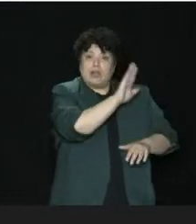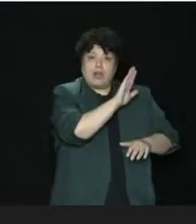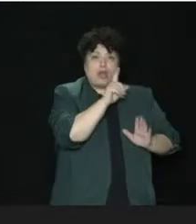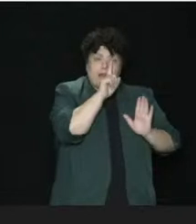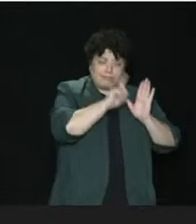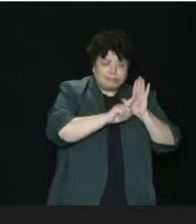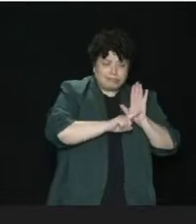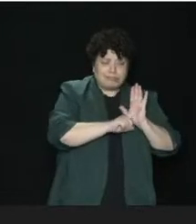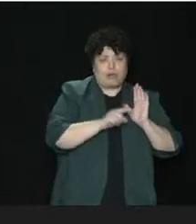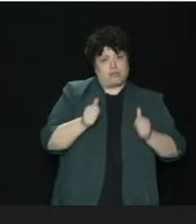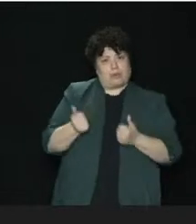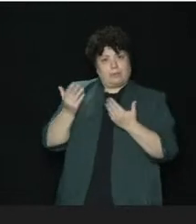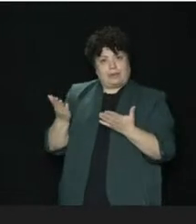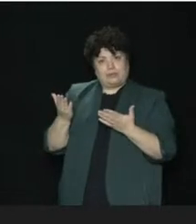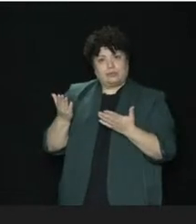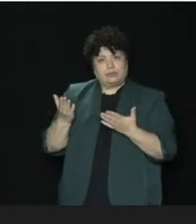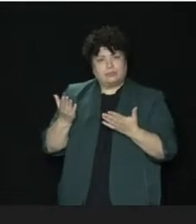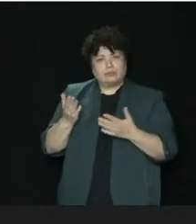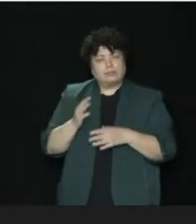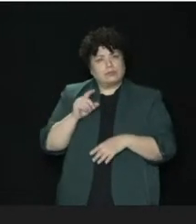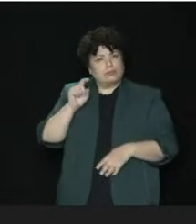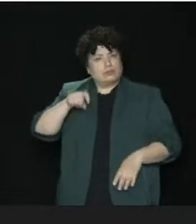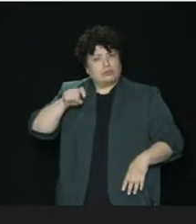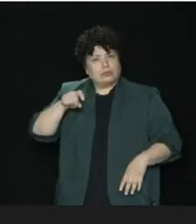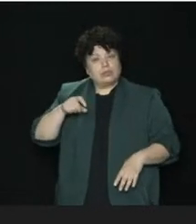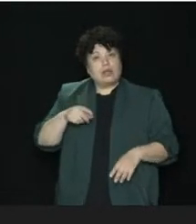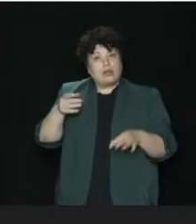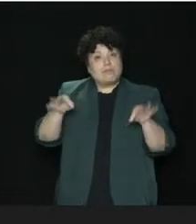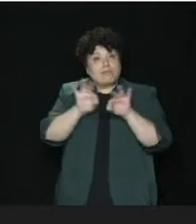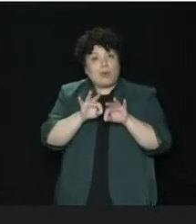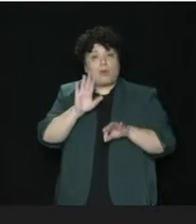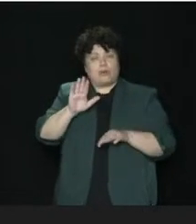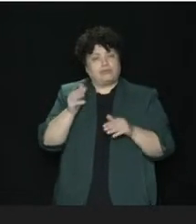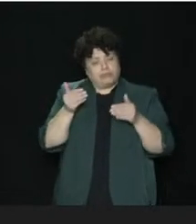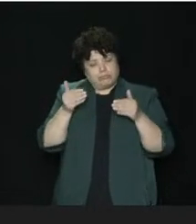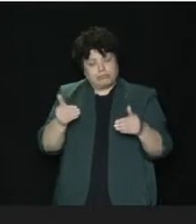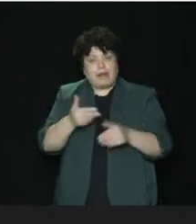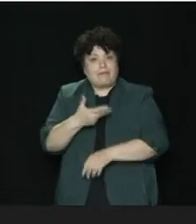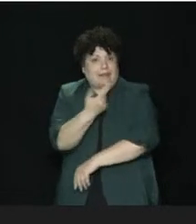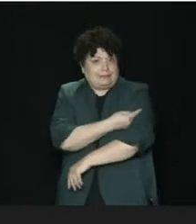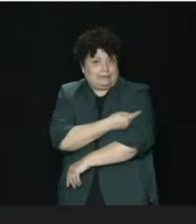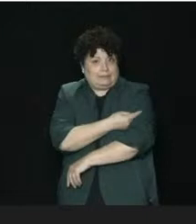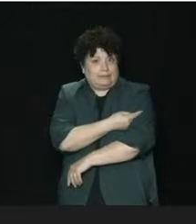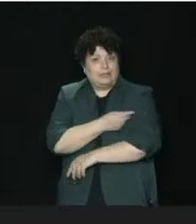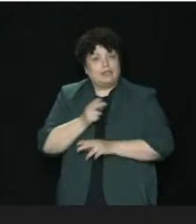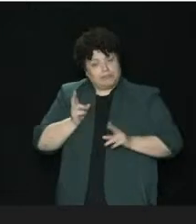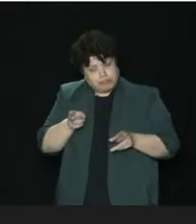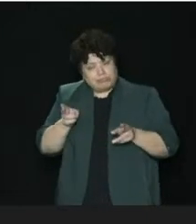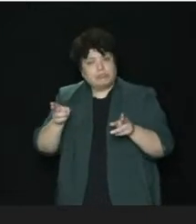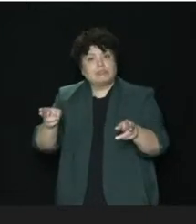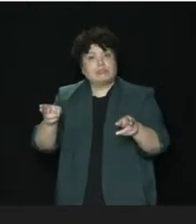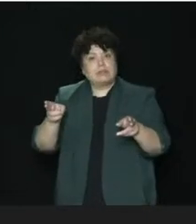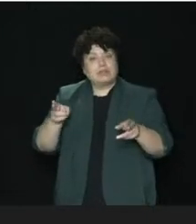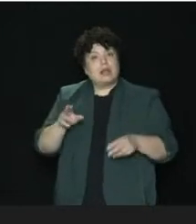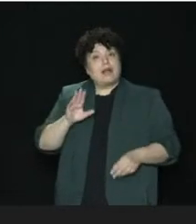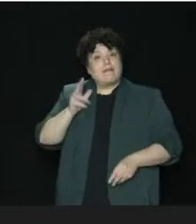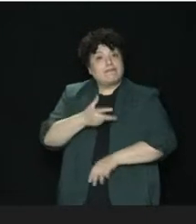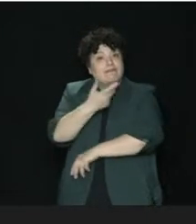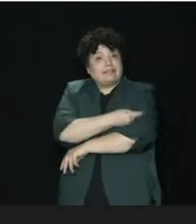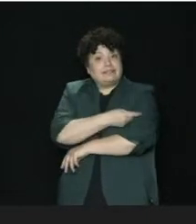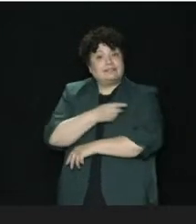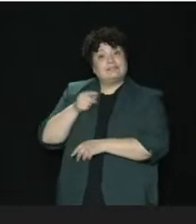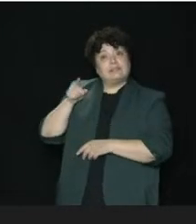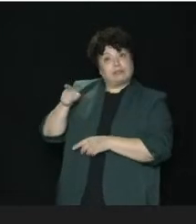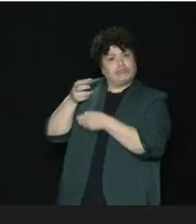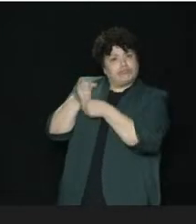us. But the important thing is to get vaccinated as quickly as possible in the full knowledge that these vaccines are